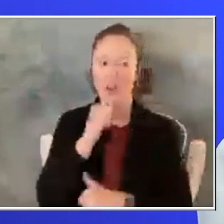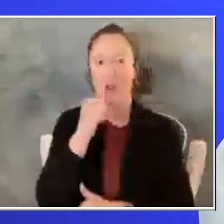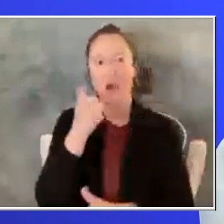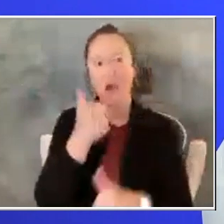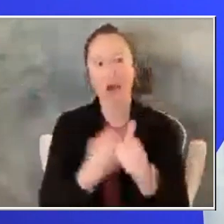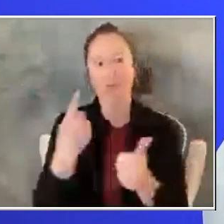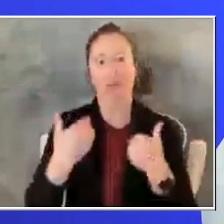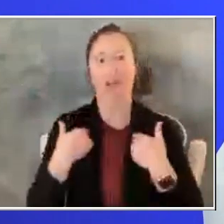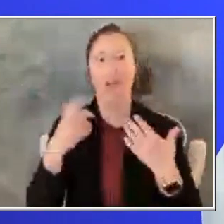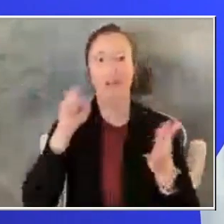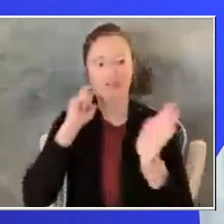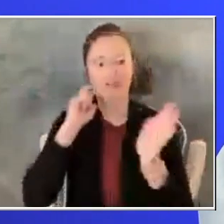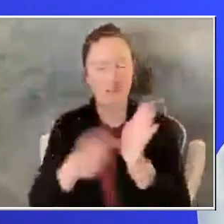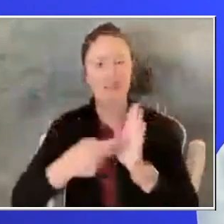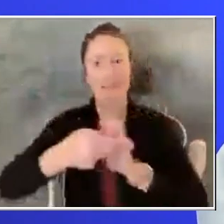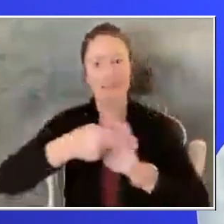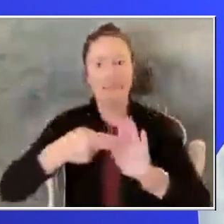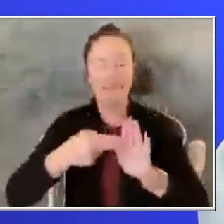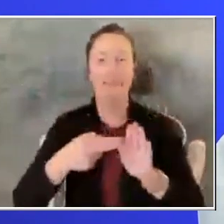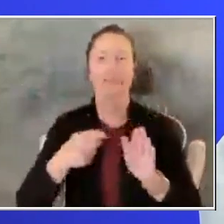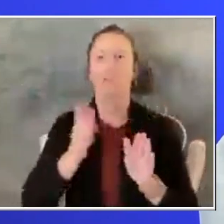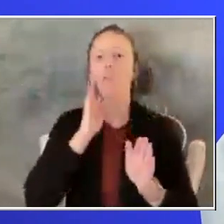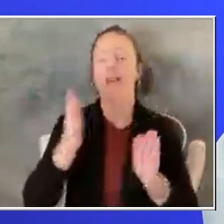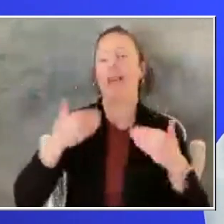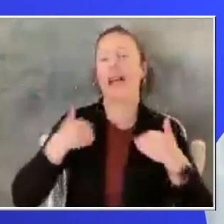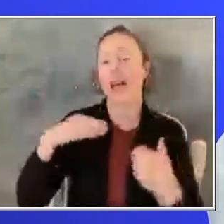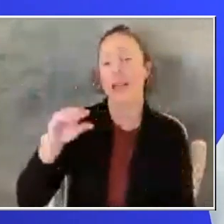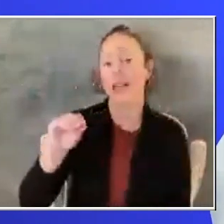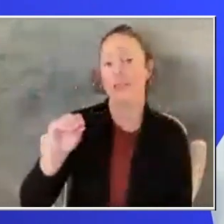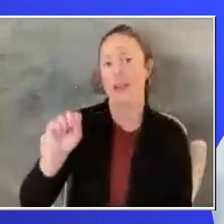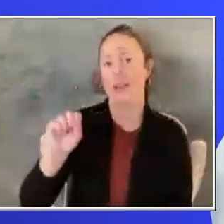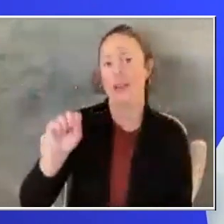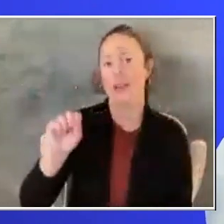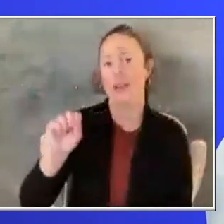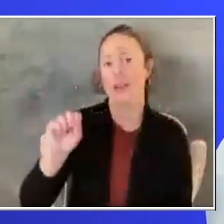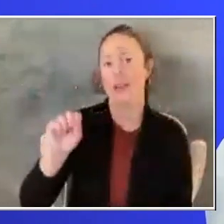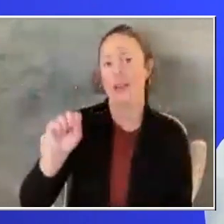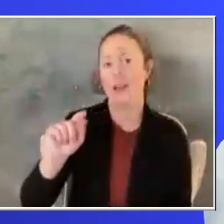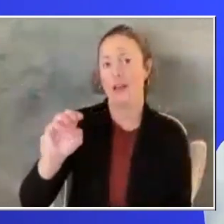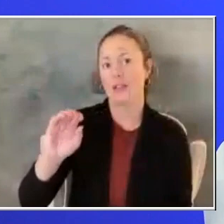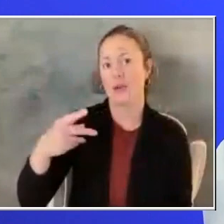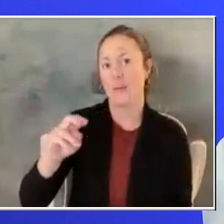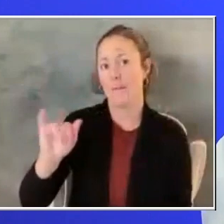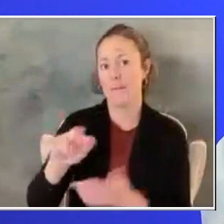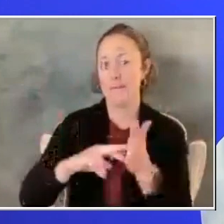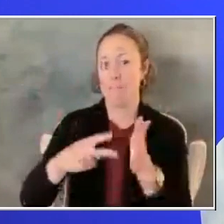stage where they'll have osteopenia. What we know is that stage is